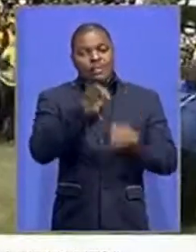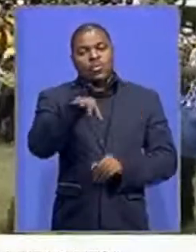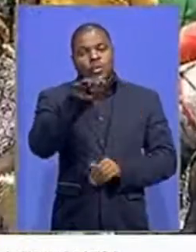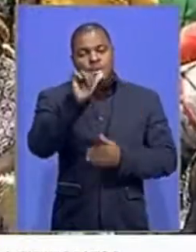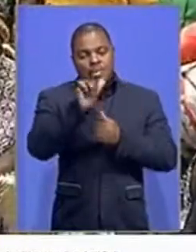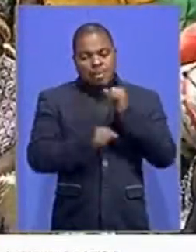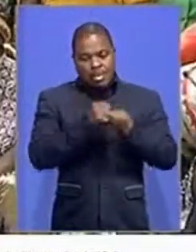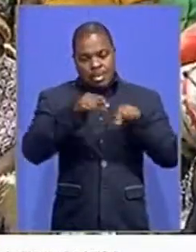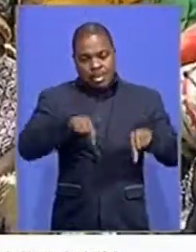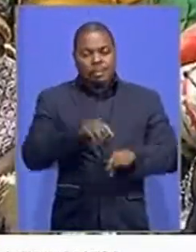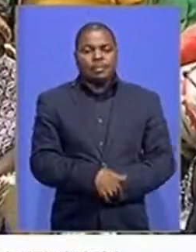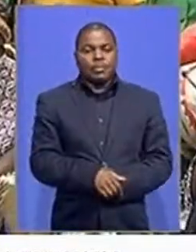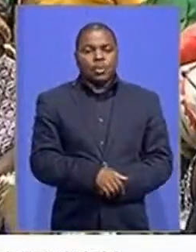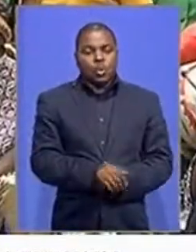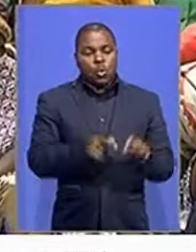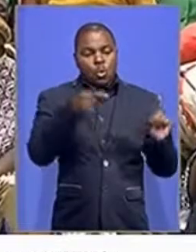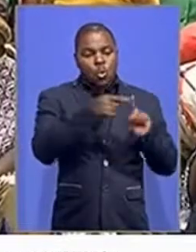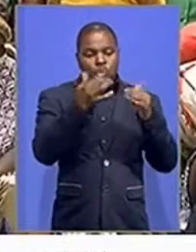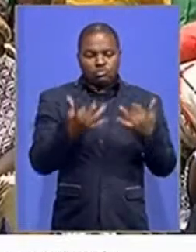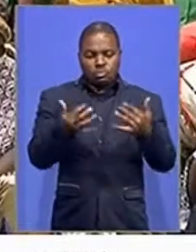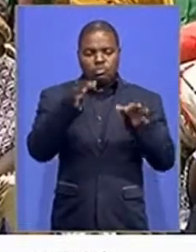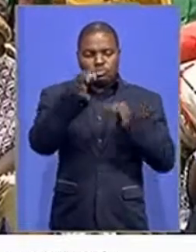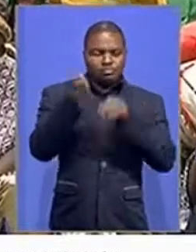monongwaga. Gumede ga a ka buisana le